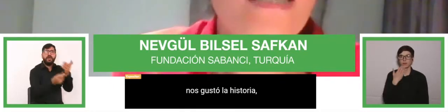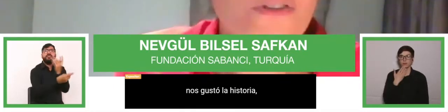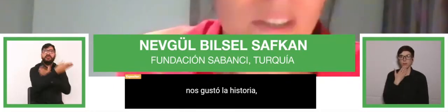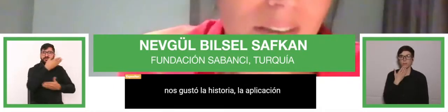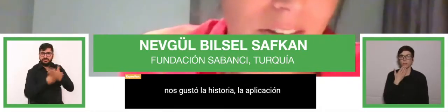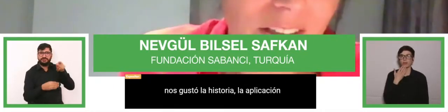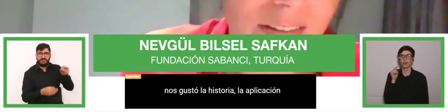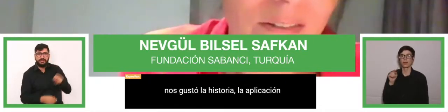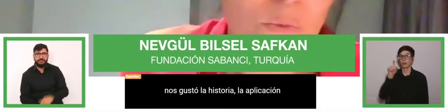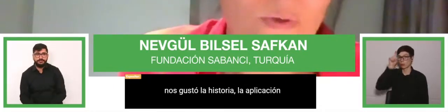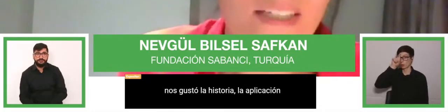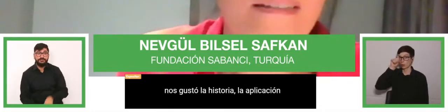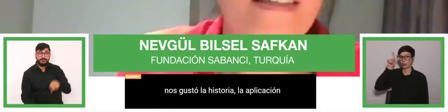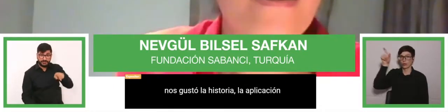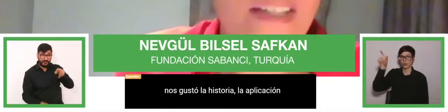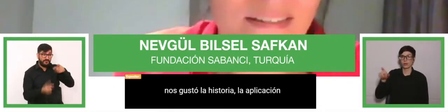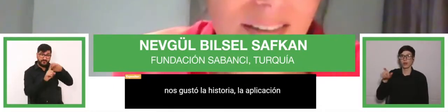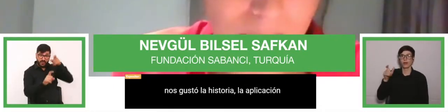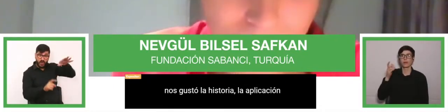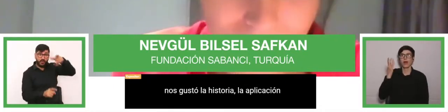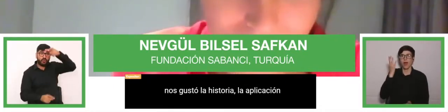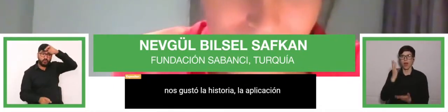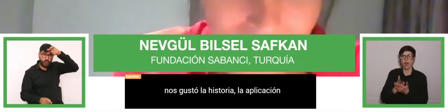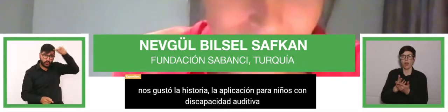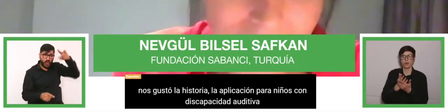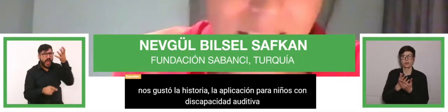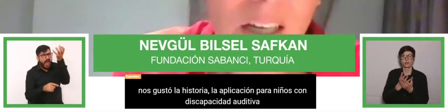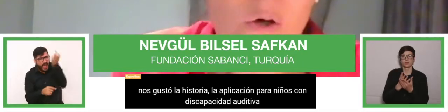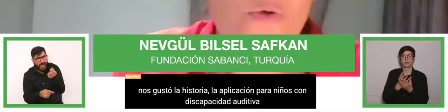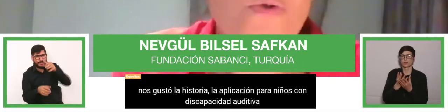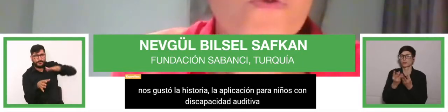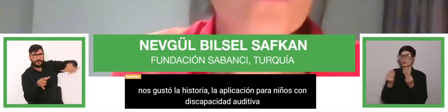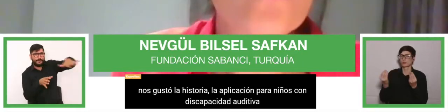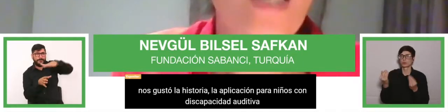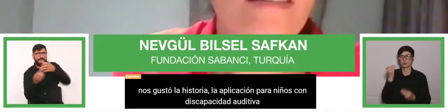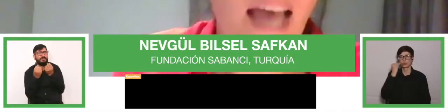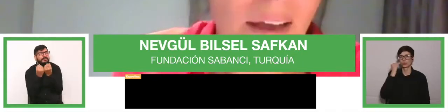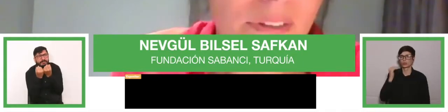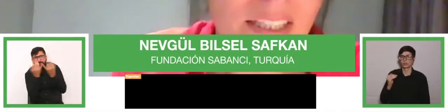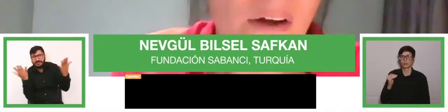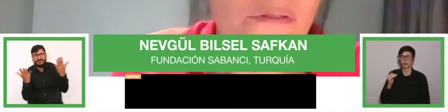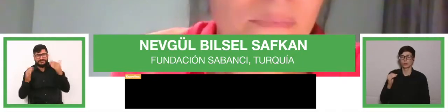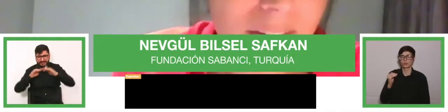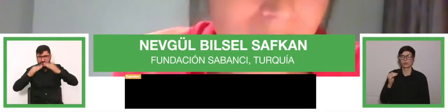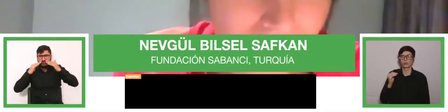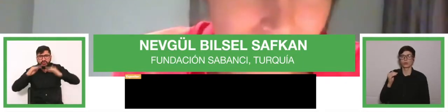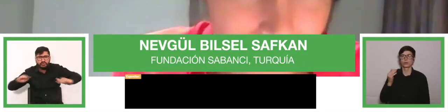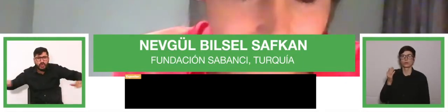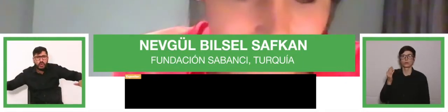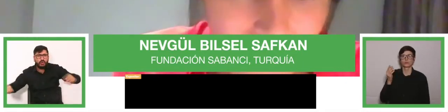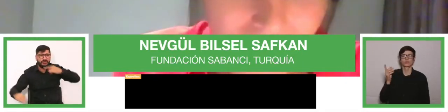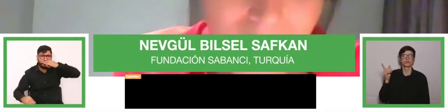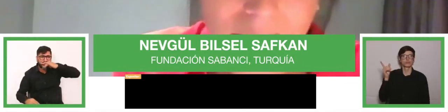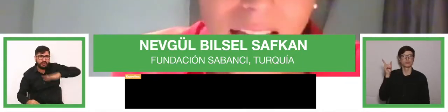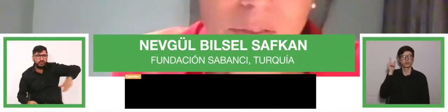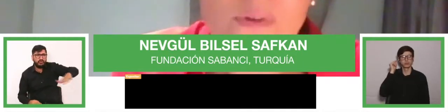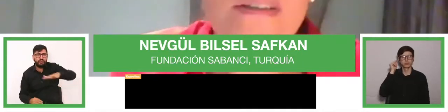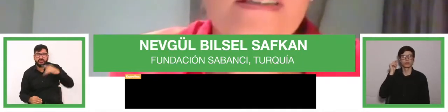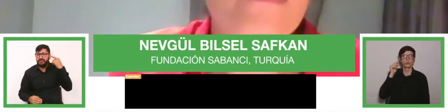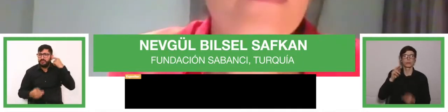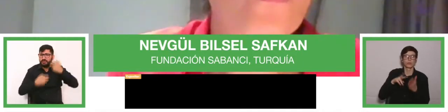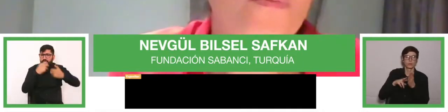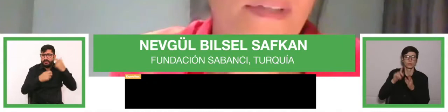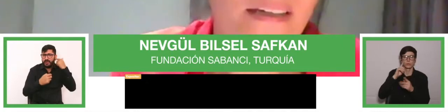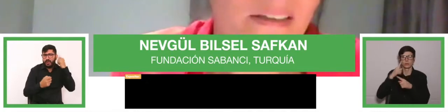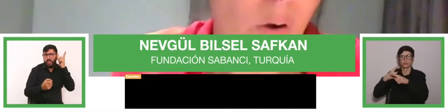so many children with hearing disabilities who do not have enough materials that